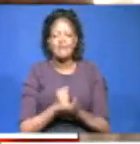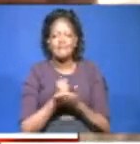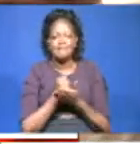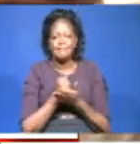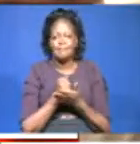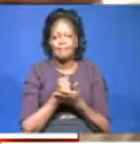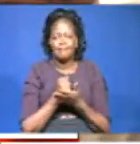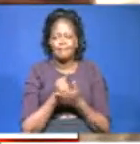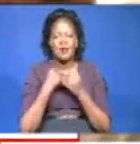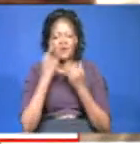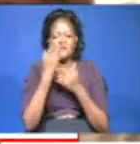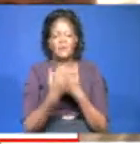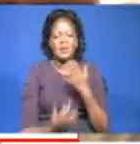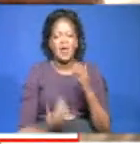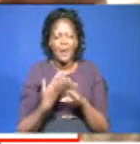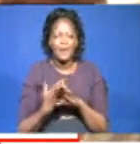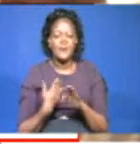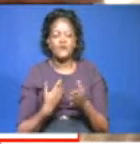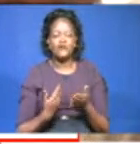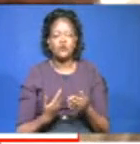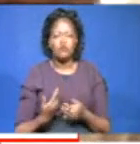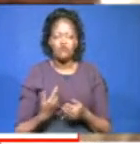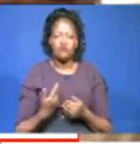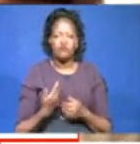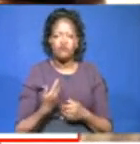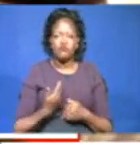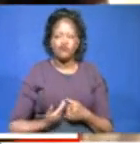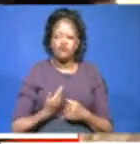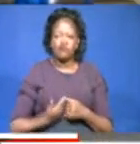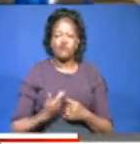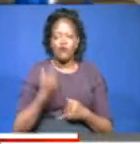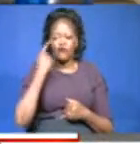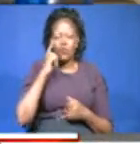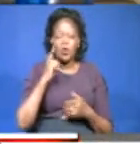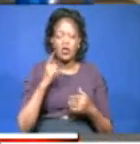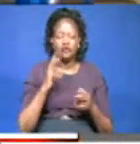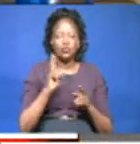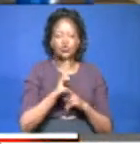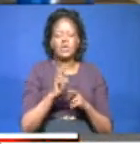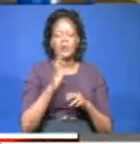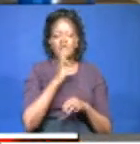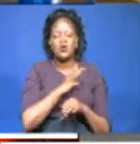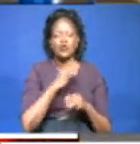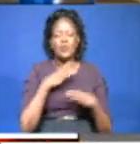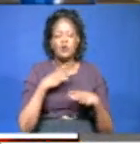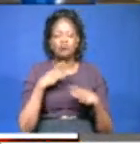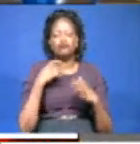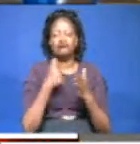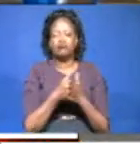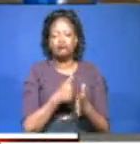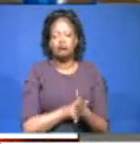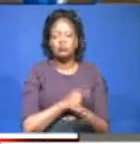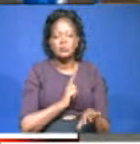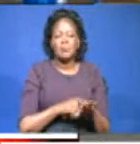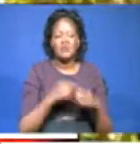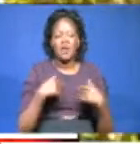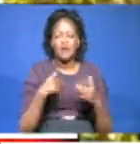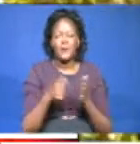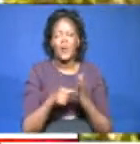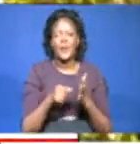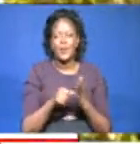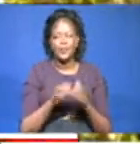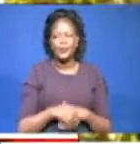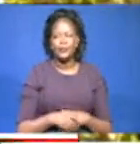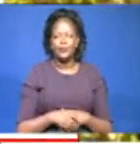Donation of blood before surgery for one's use can be beneficial to a donor when they are facing a life-threatening situation. There